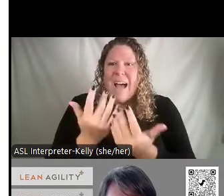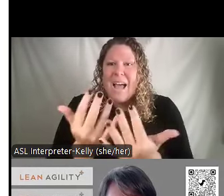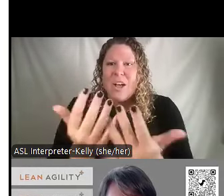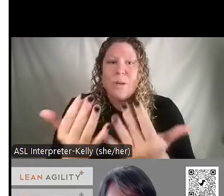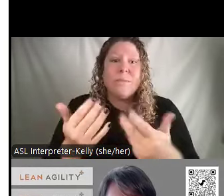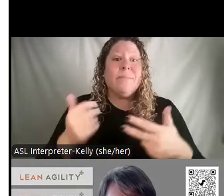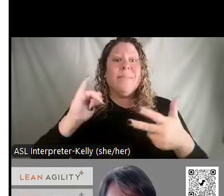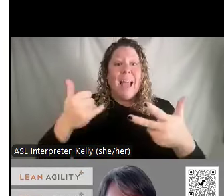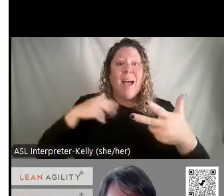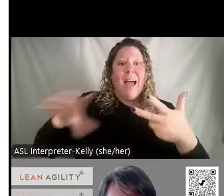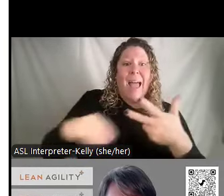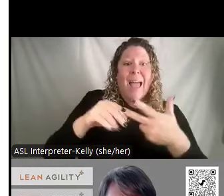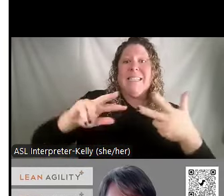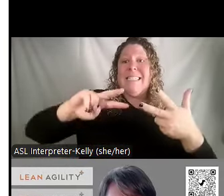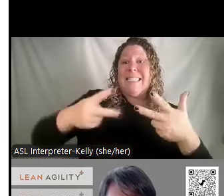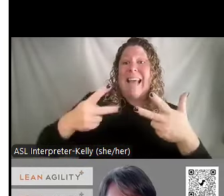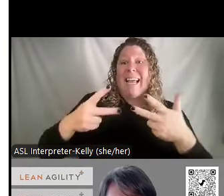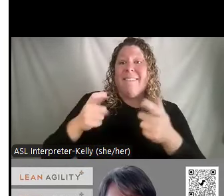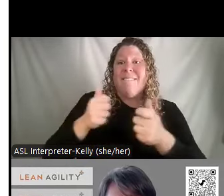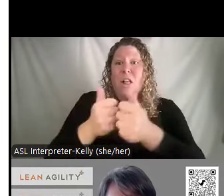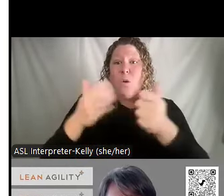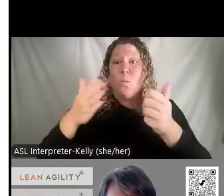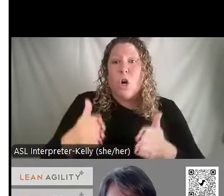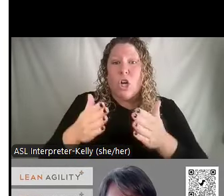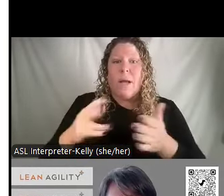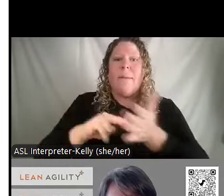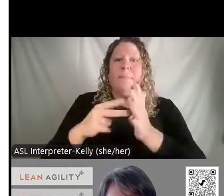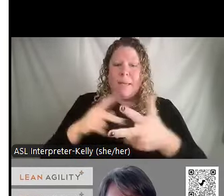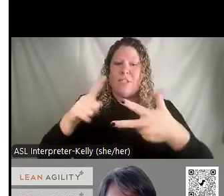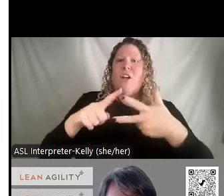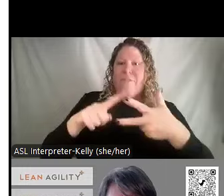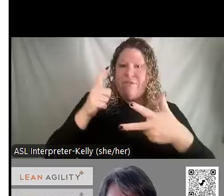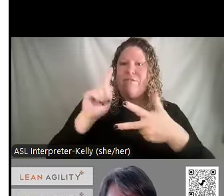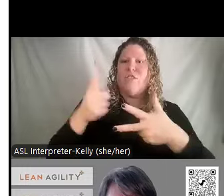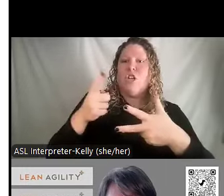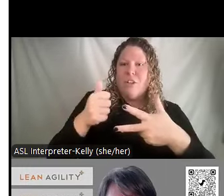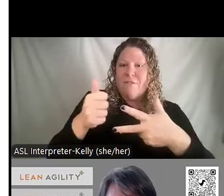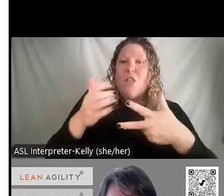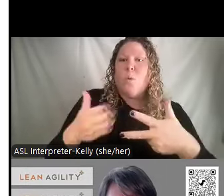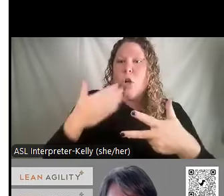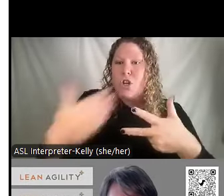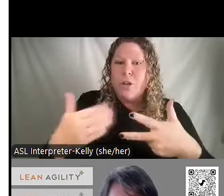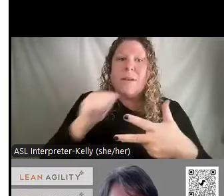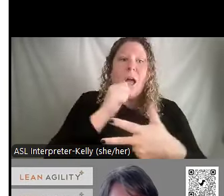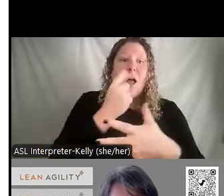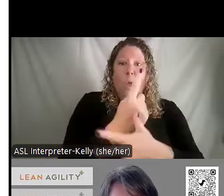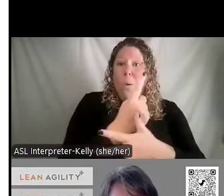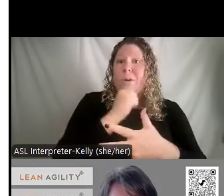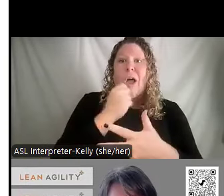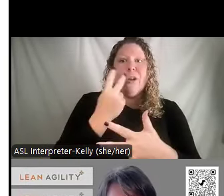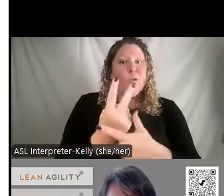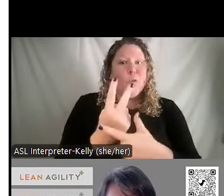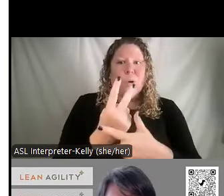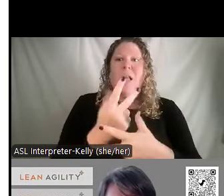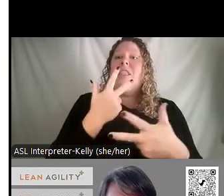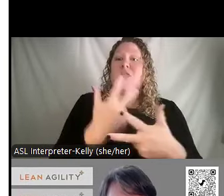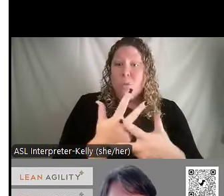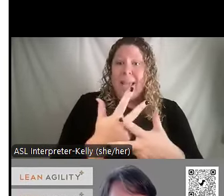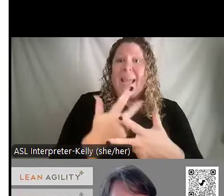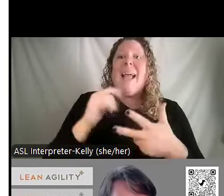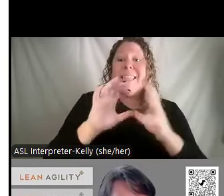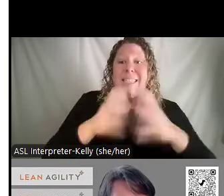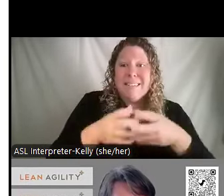follower. This is a turning point. It's proof the first has done well. Now it's not a lone nut and it's not two nuts. 3 is a crowd and a